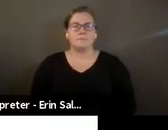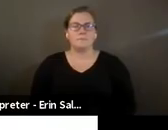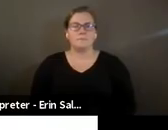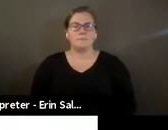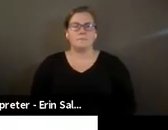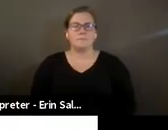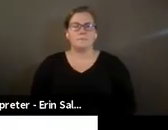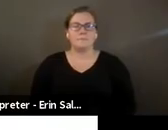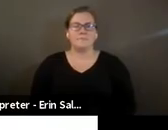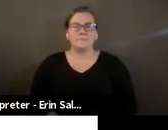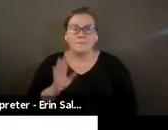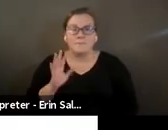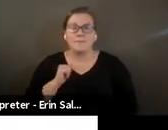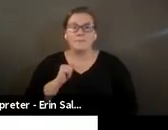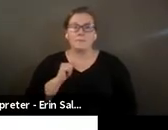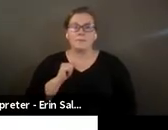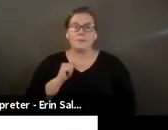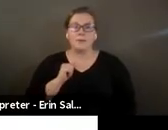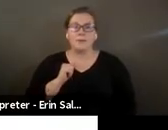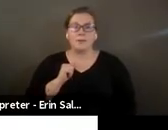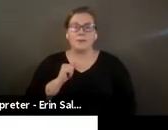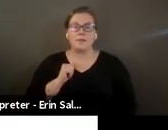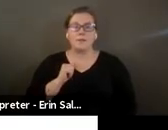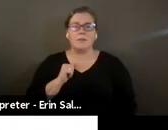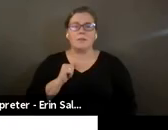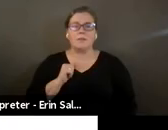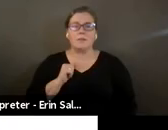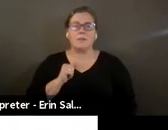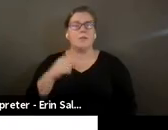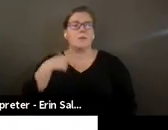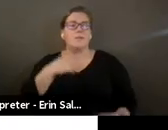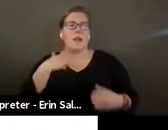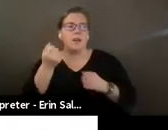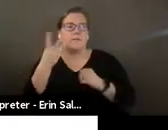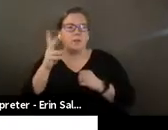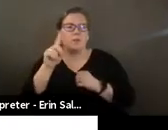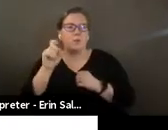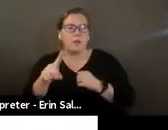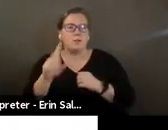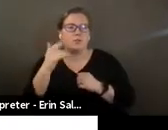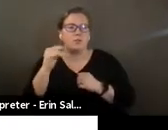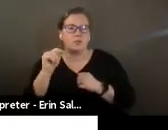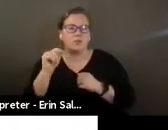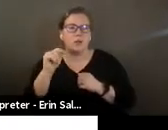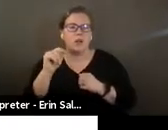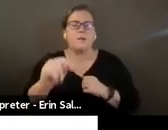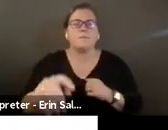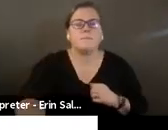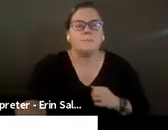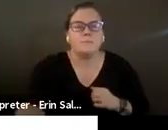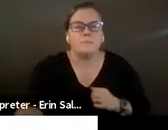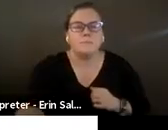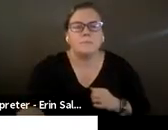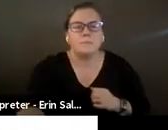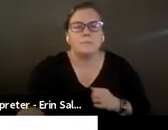And I'm sorry. Sorry, I was going to say we've gotten a couple of questions in the chat box that I wanted to